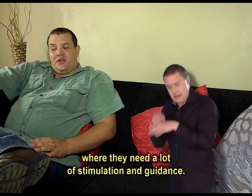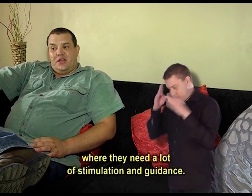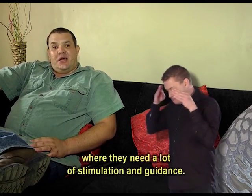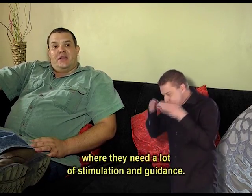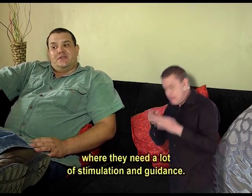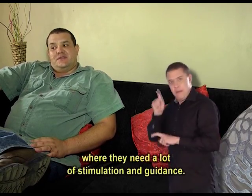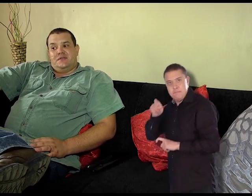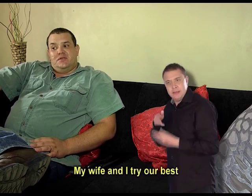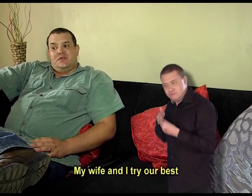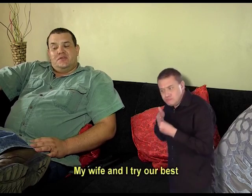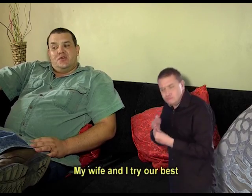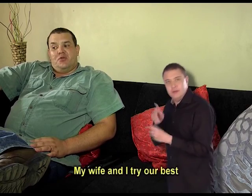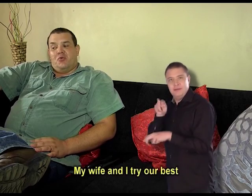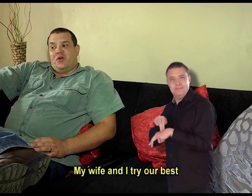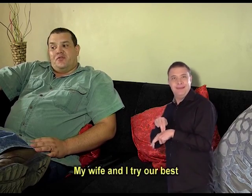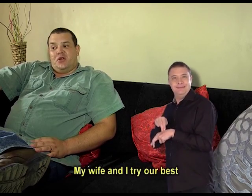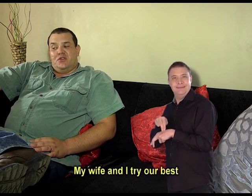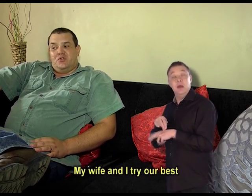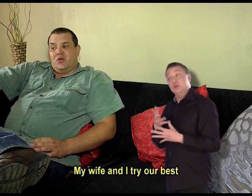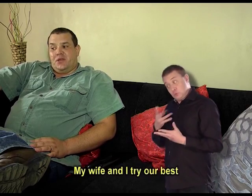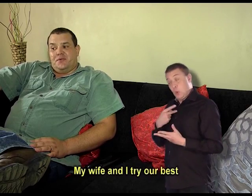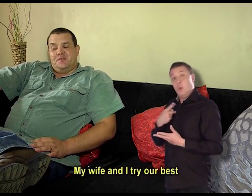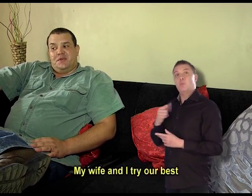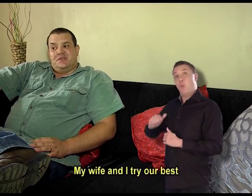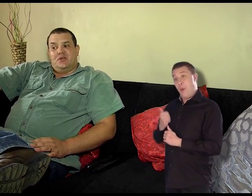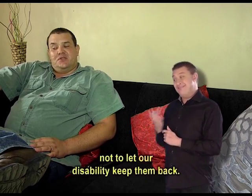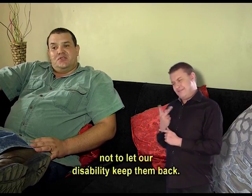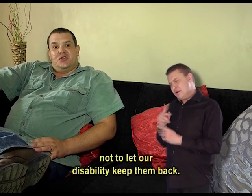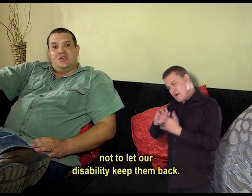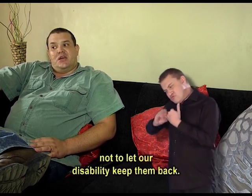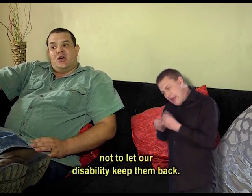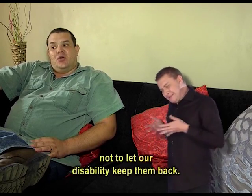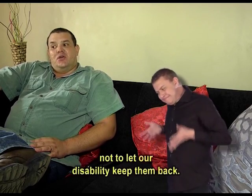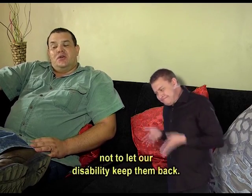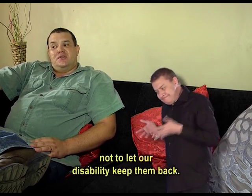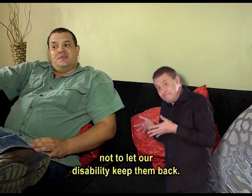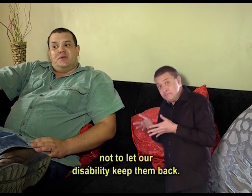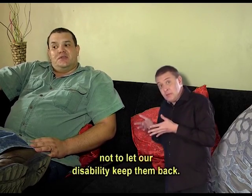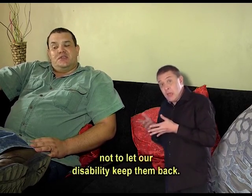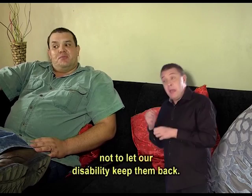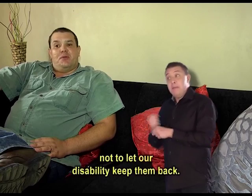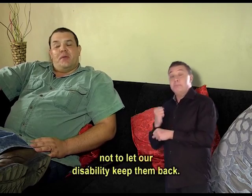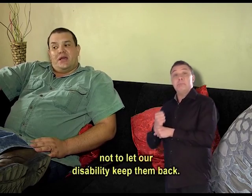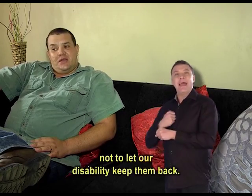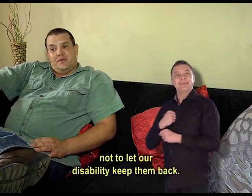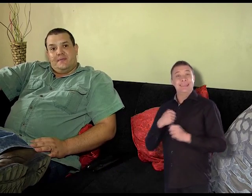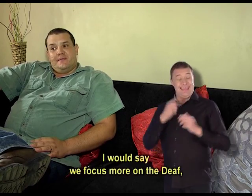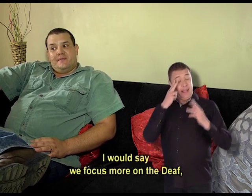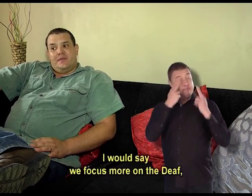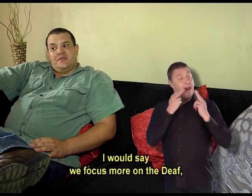they need guidance. So me and my wife tried to our utmost best not to let our disability keep them